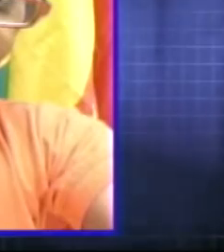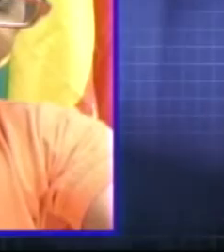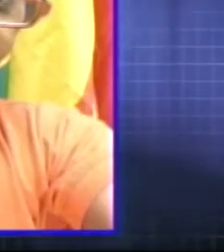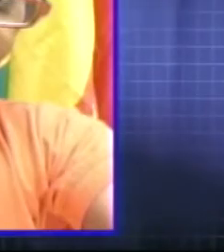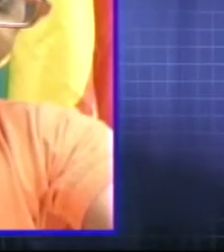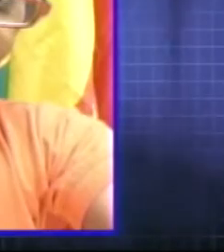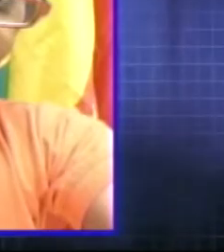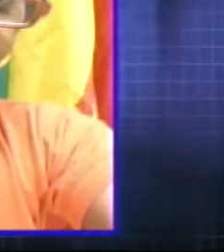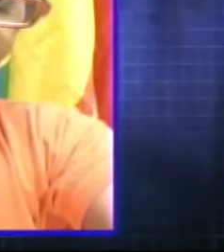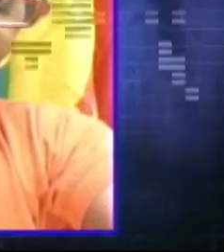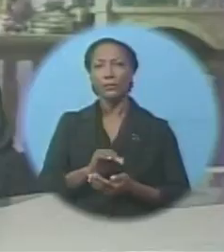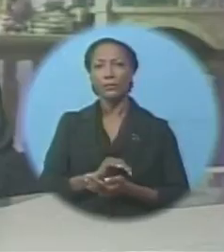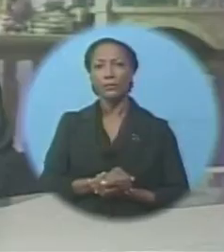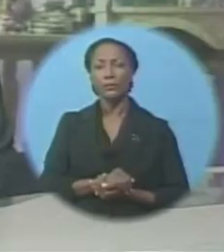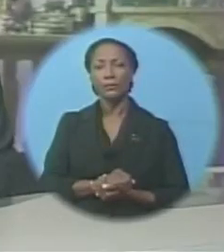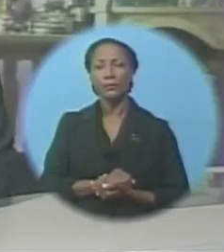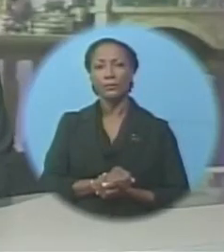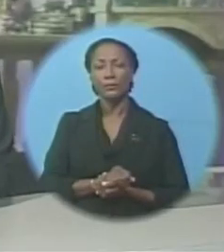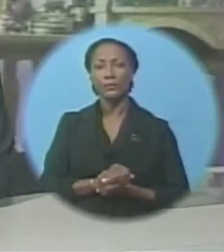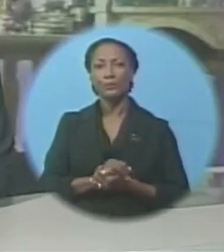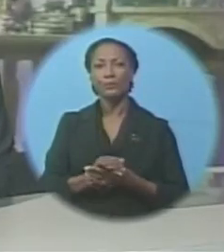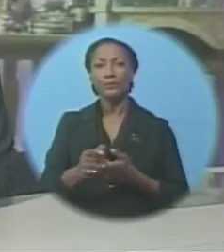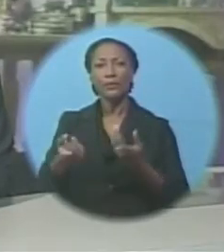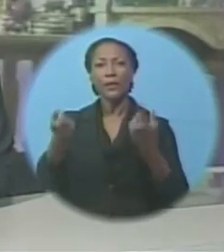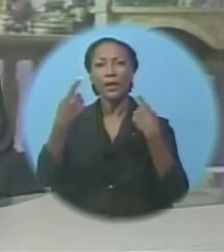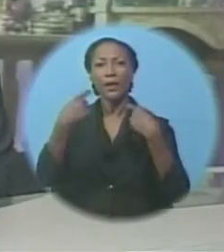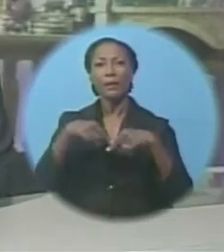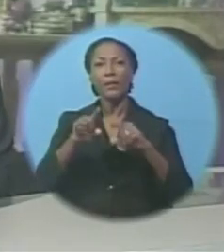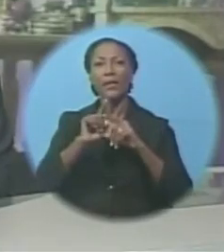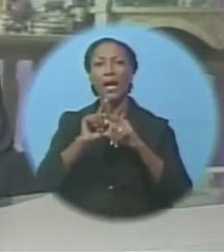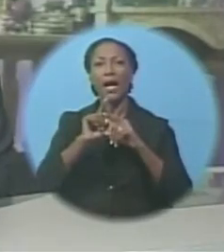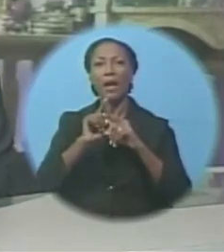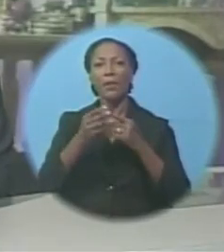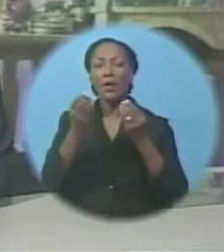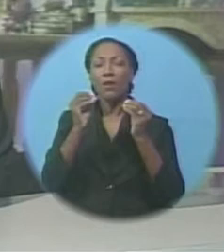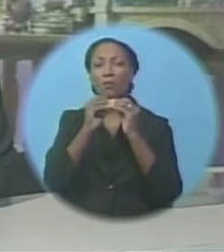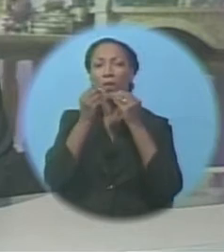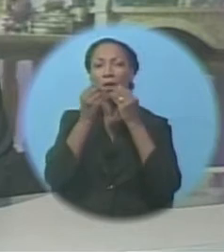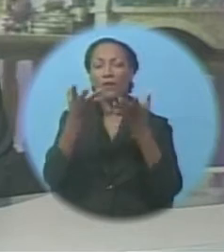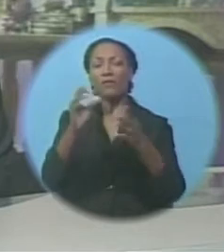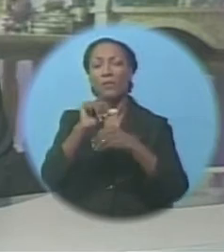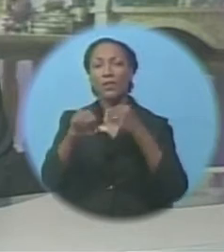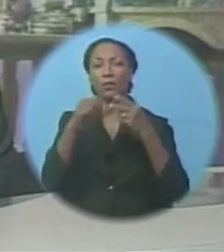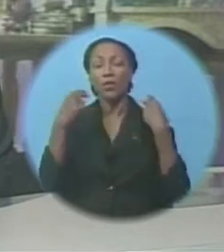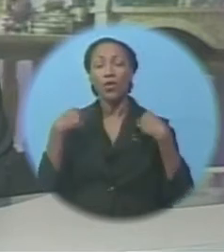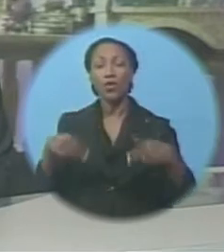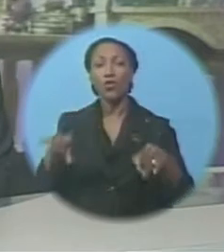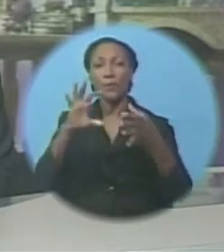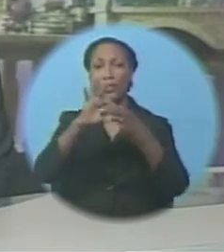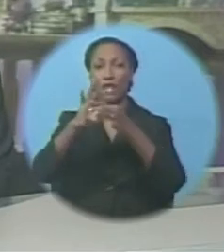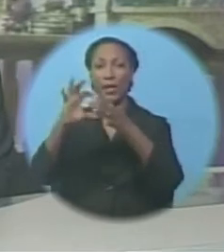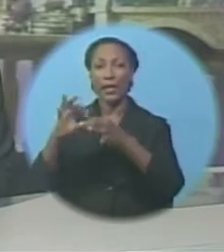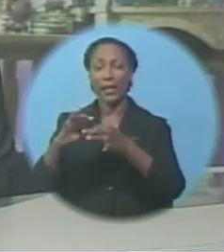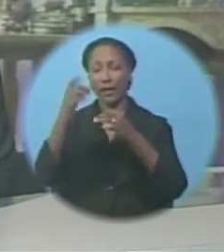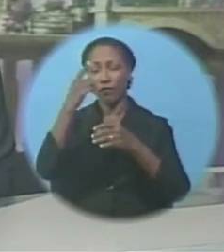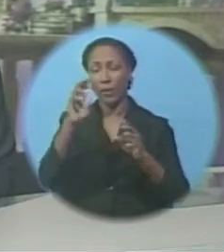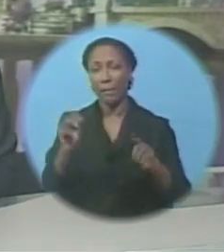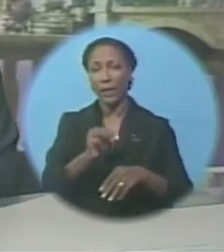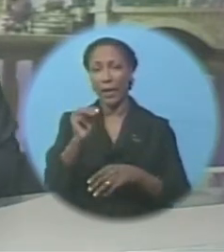had in the future. Well, coming up, an update on that human chain link planned for Monday. Stay with